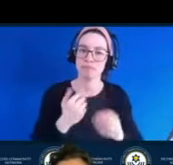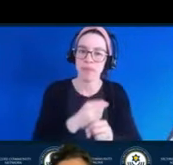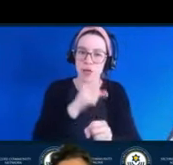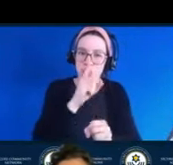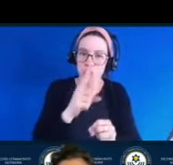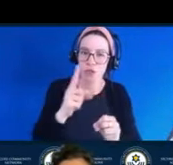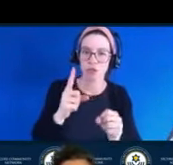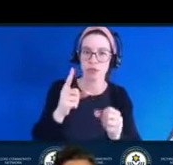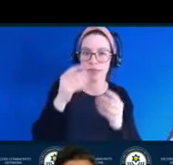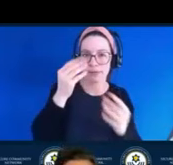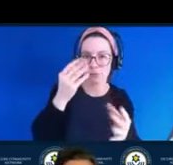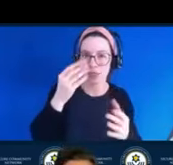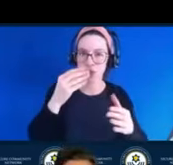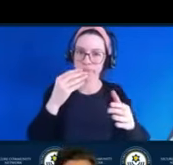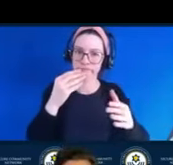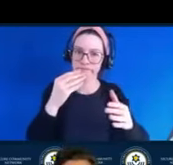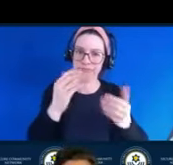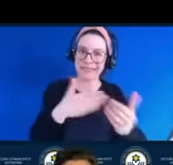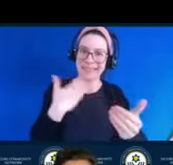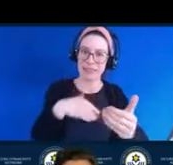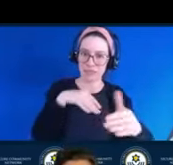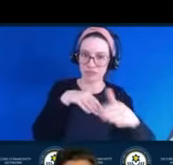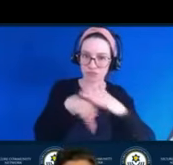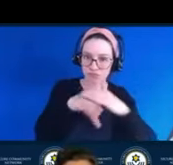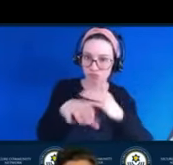The last I would say is,